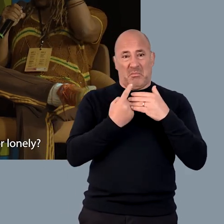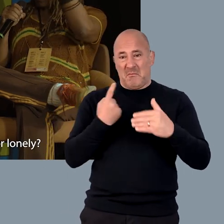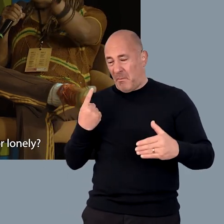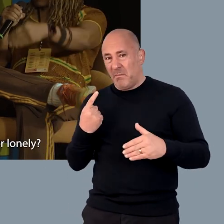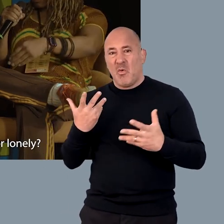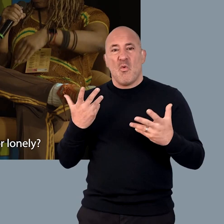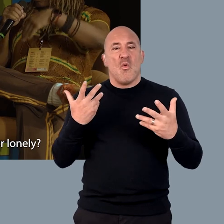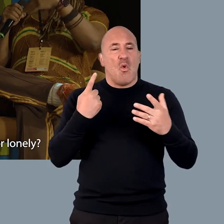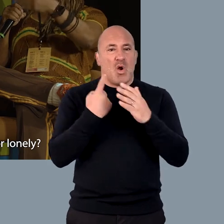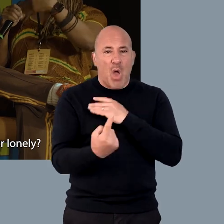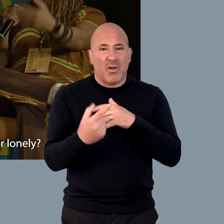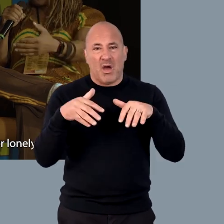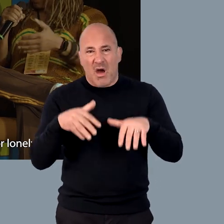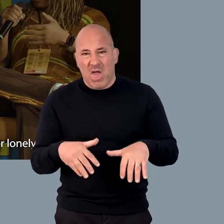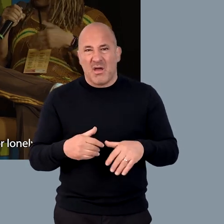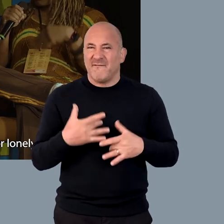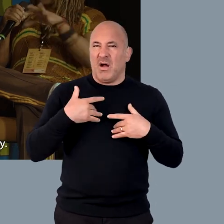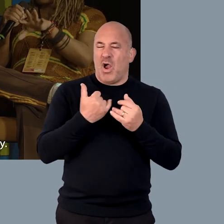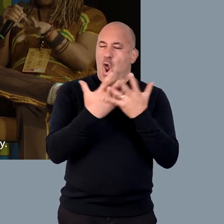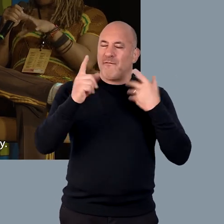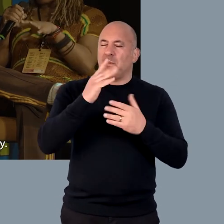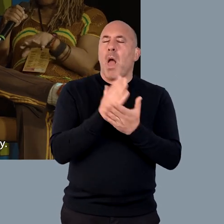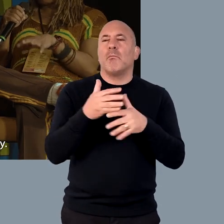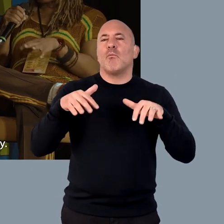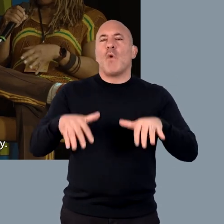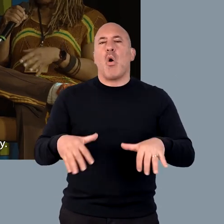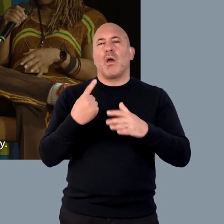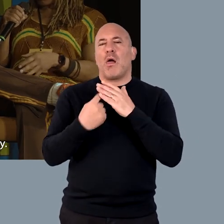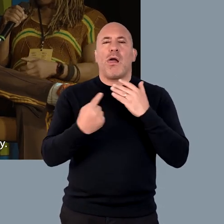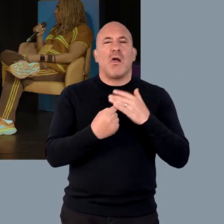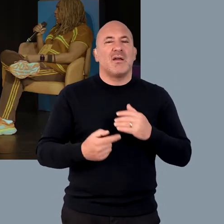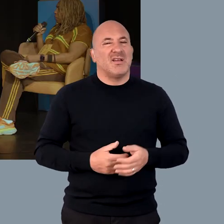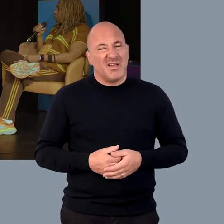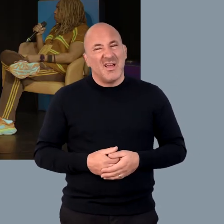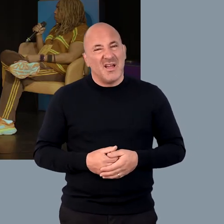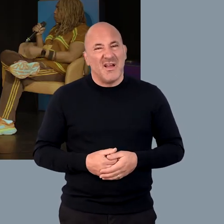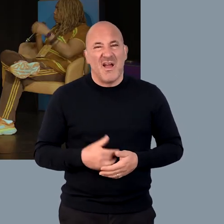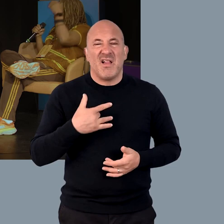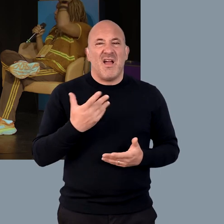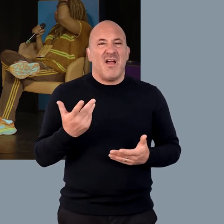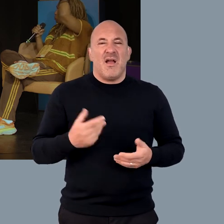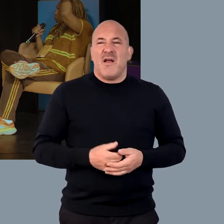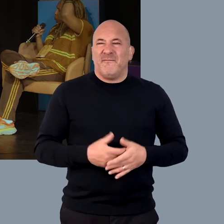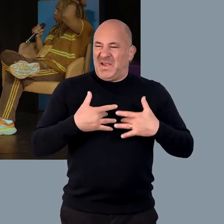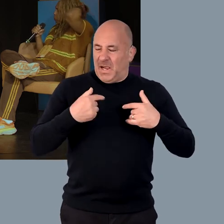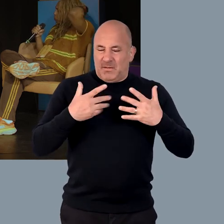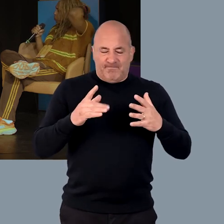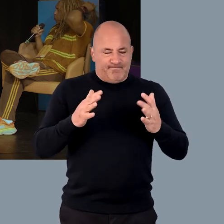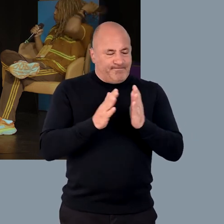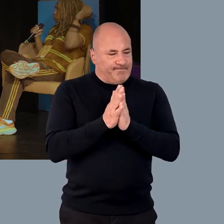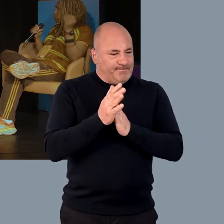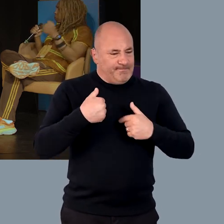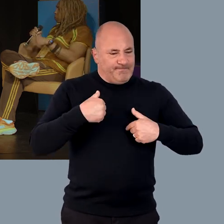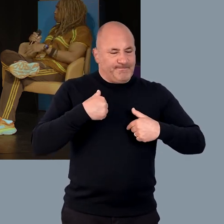or Othered or lonely because I'm I feel like a lot of people are lonely Yeah, I felt like